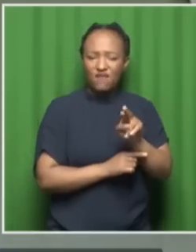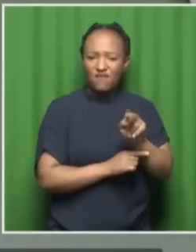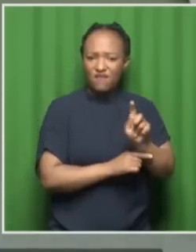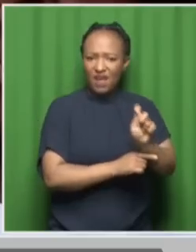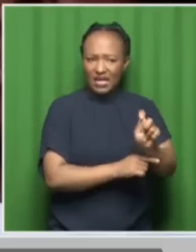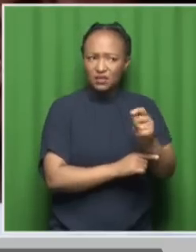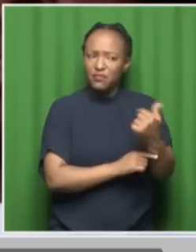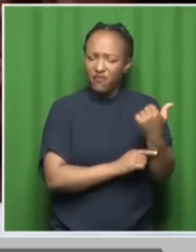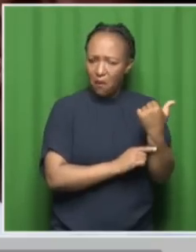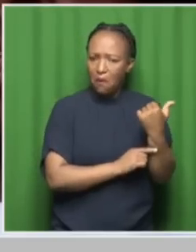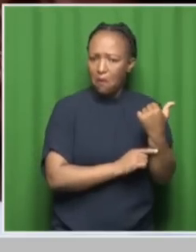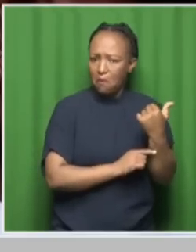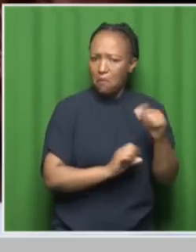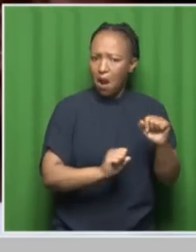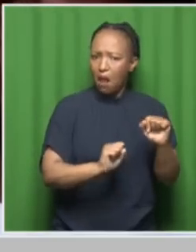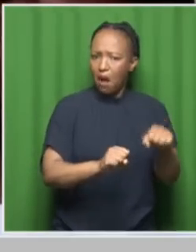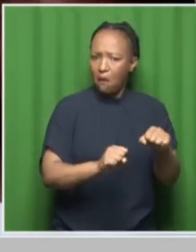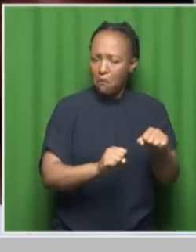Prof,